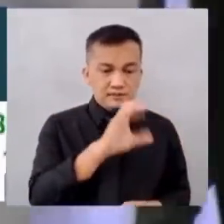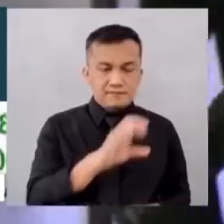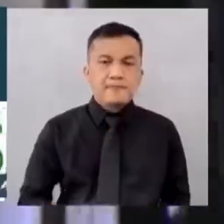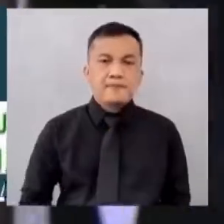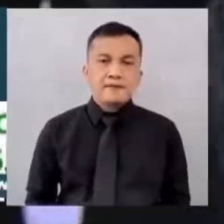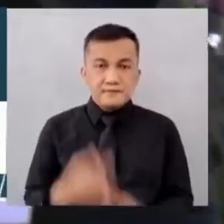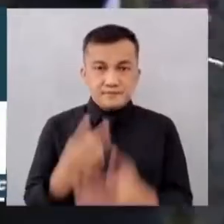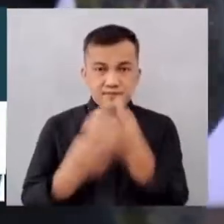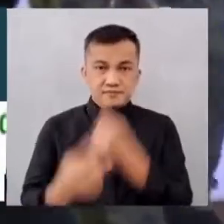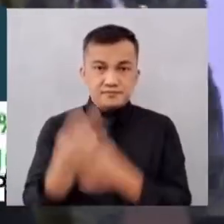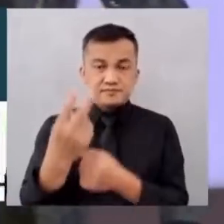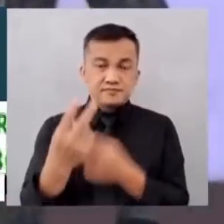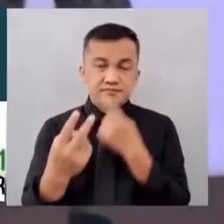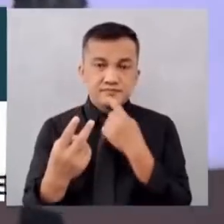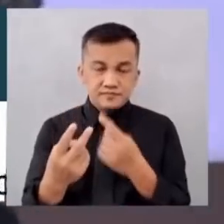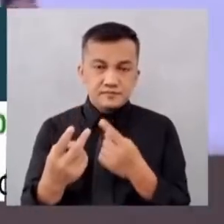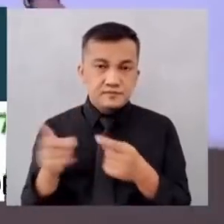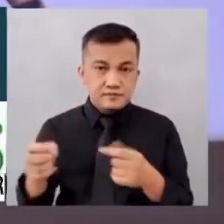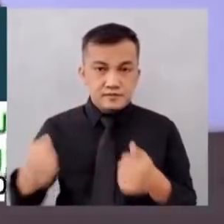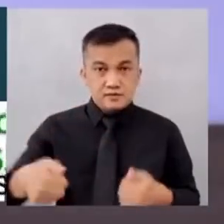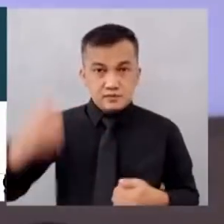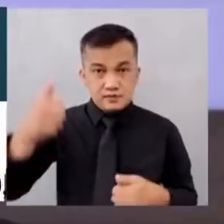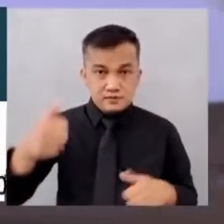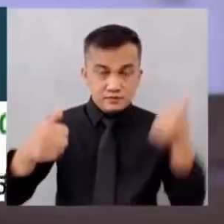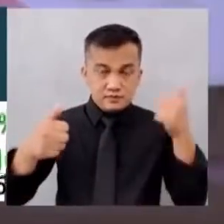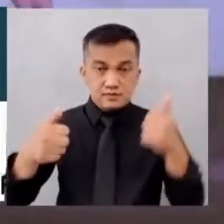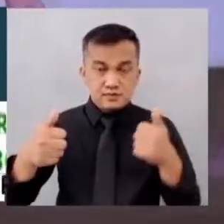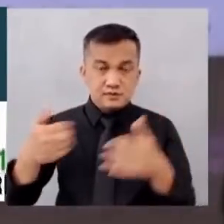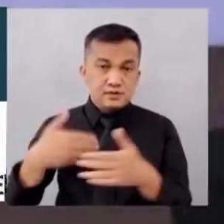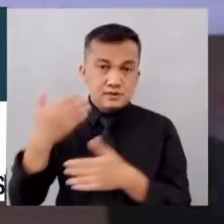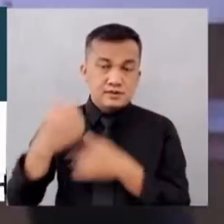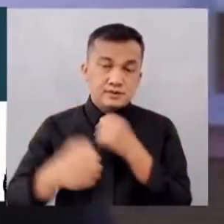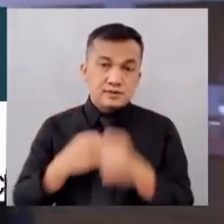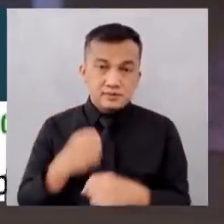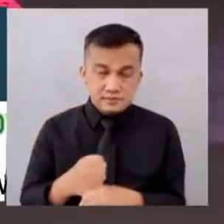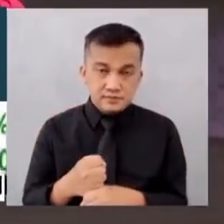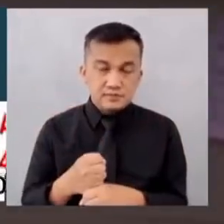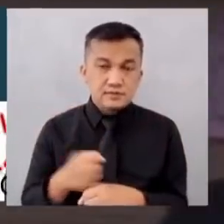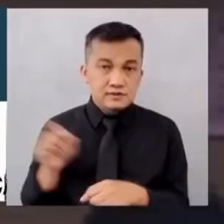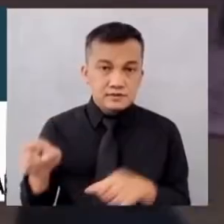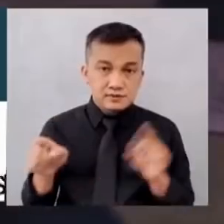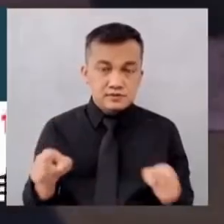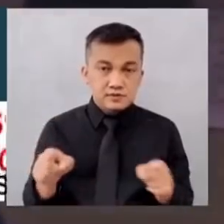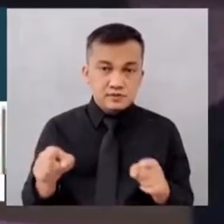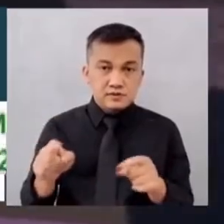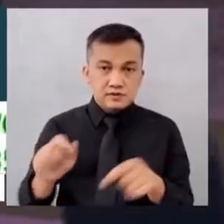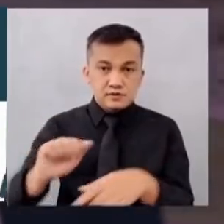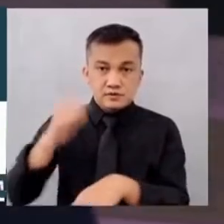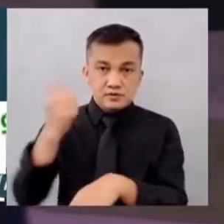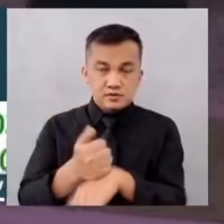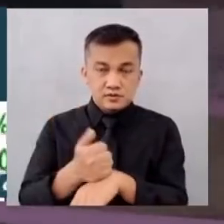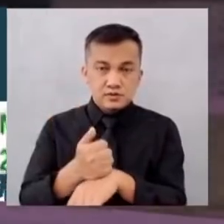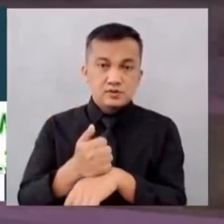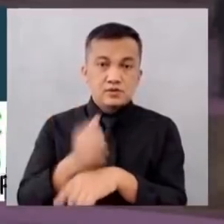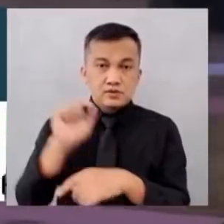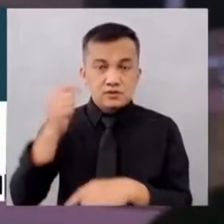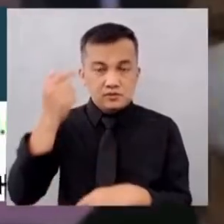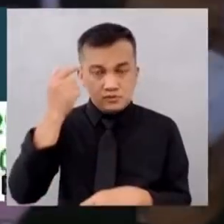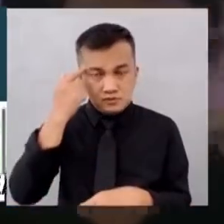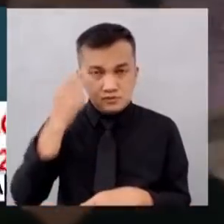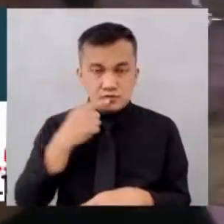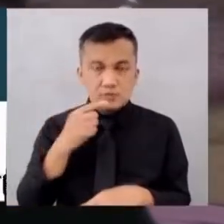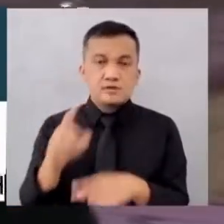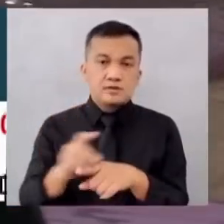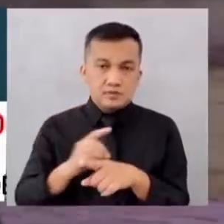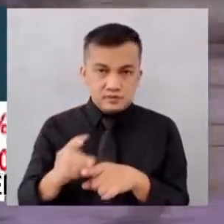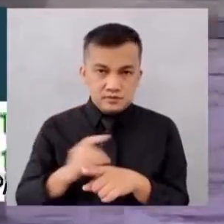should they win in next year's elections, they will institute a kind of governance that is disciplined, a